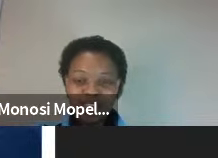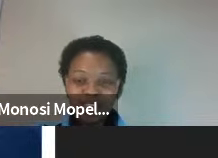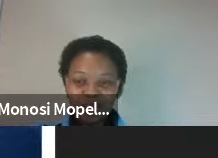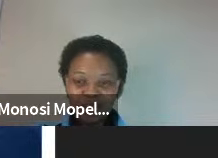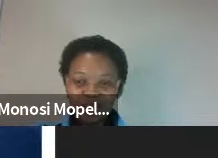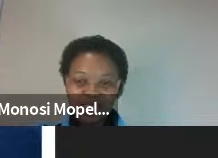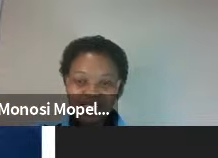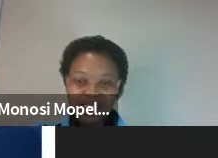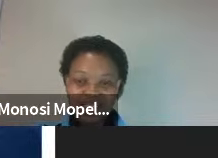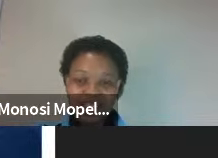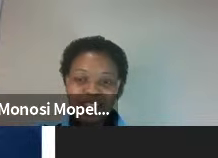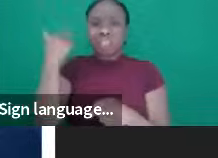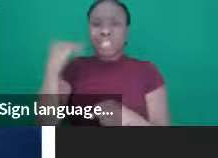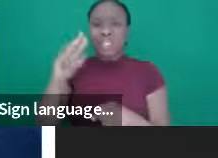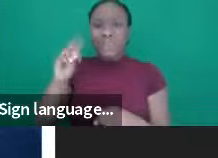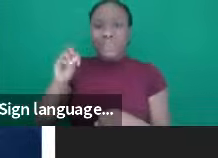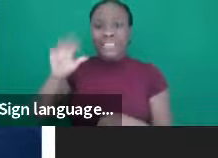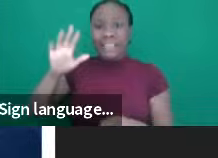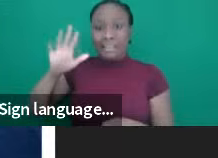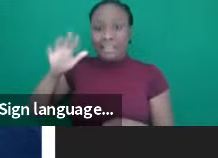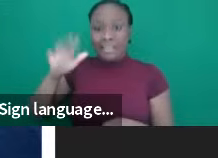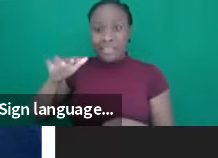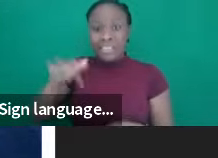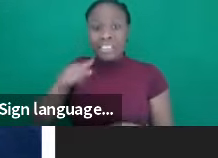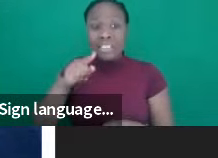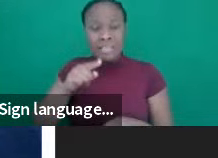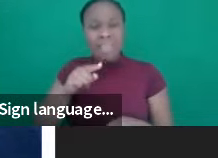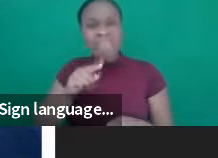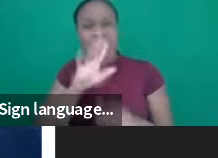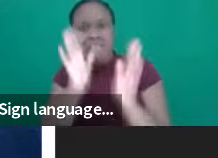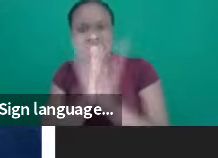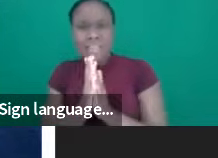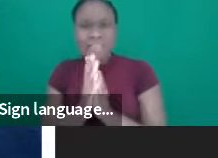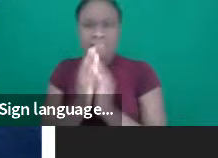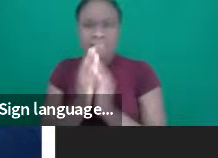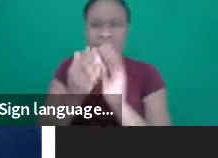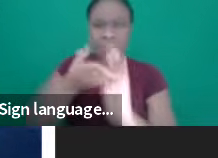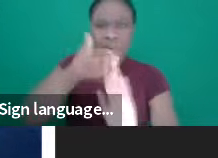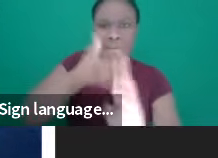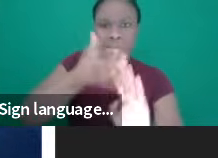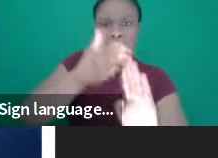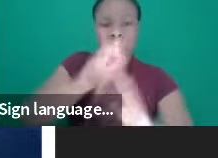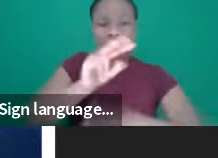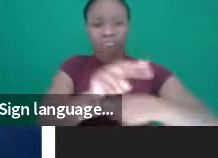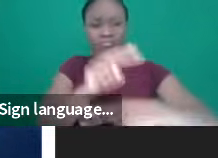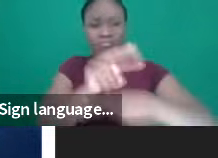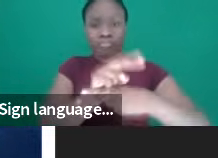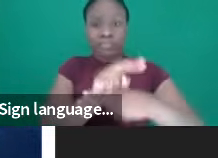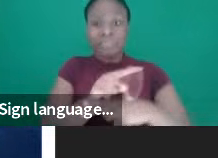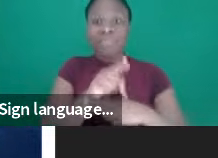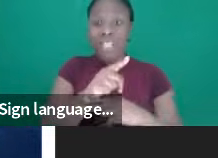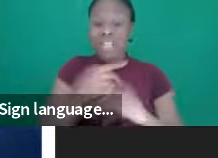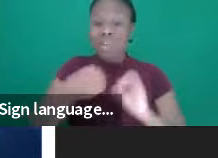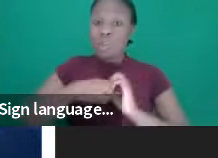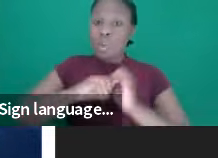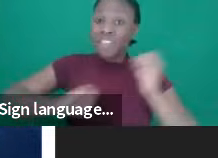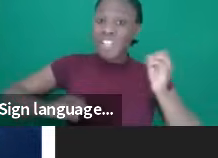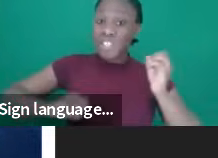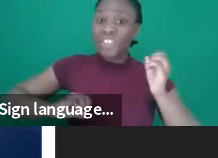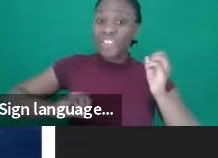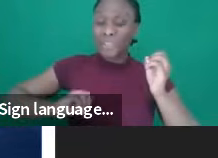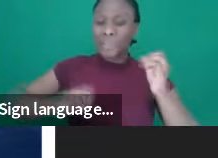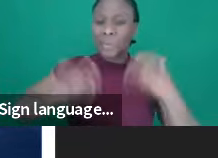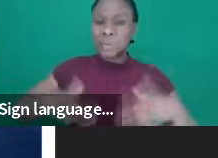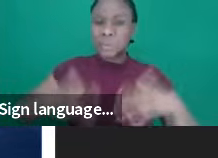the branch operations. Justin holds an MBA degree from the Hanley Business School